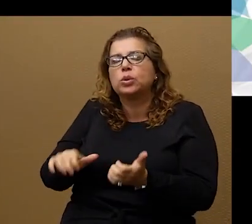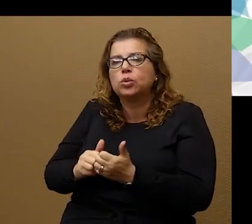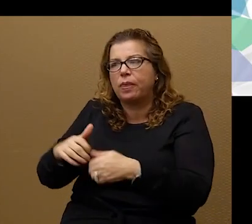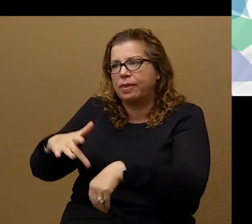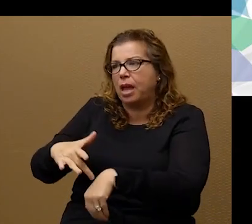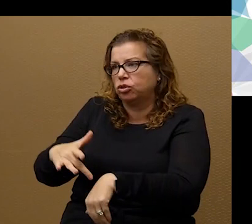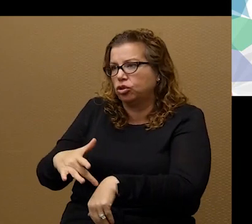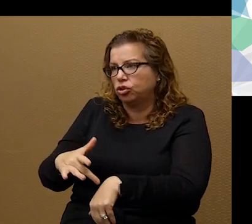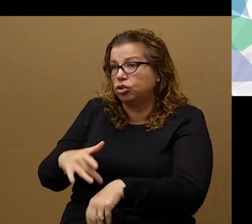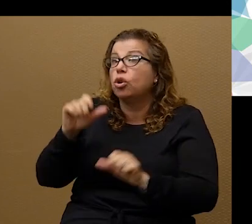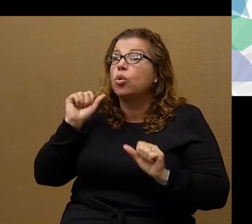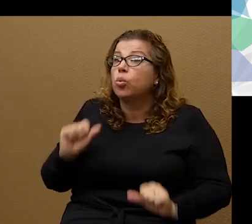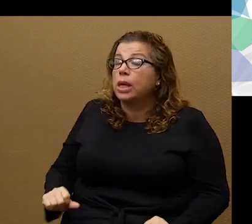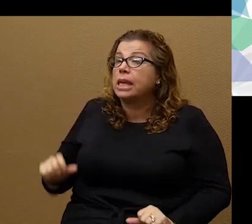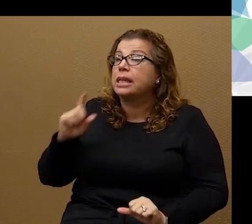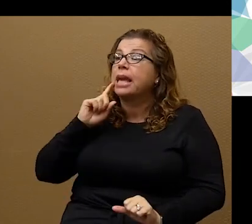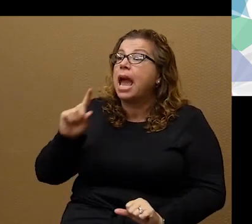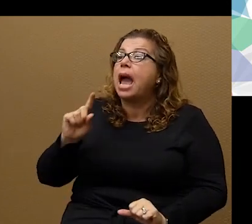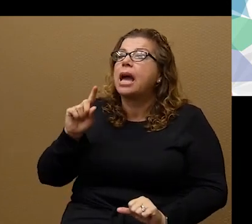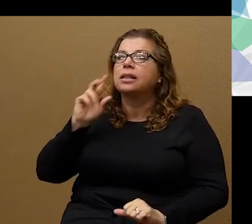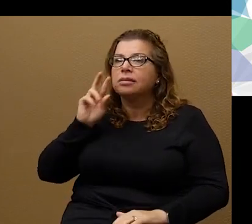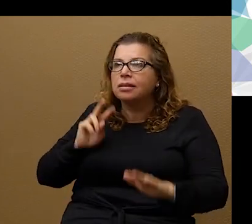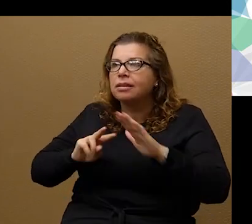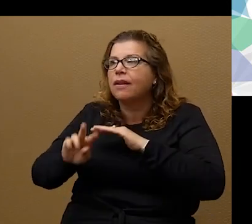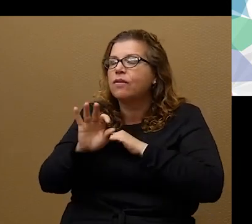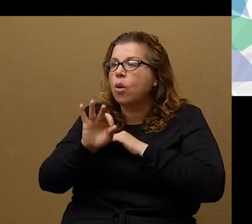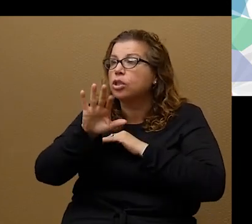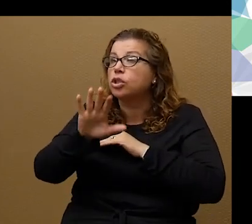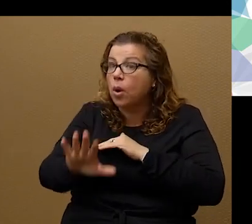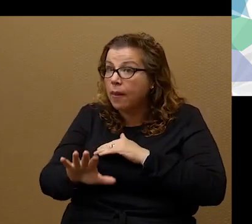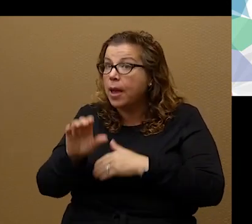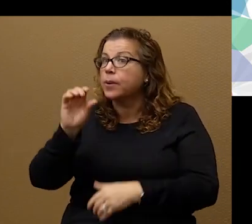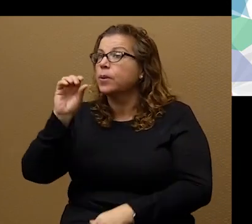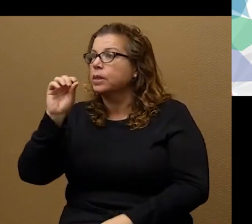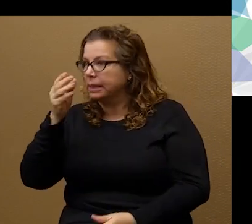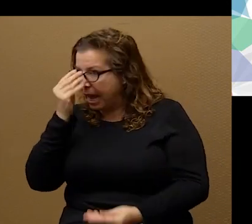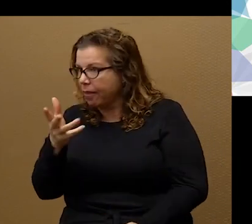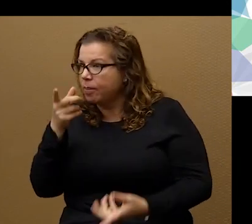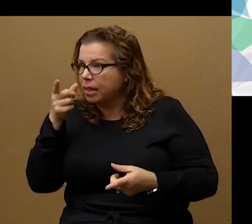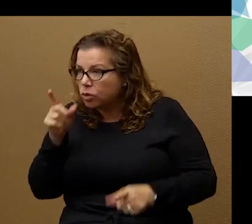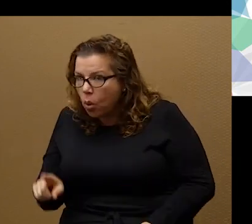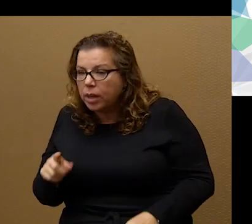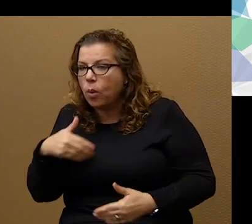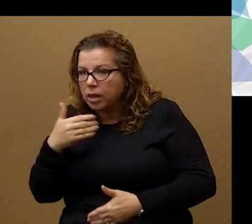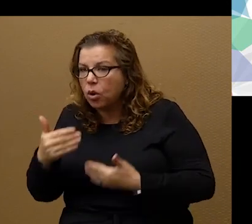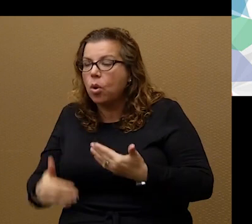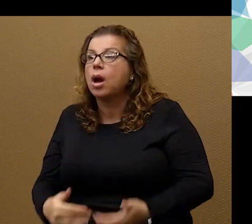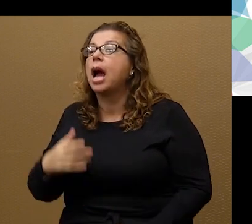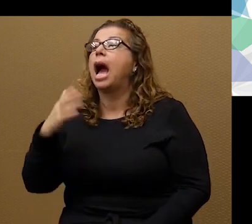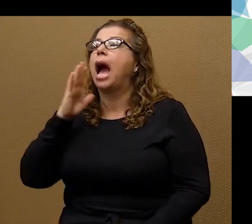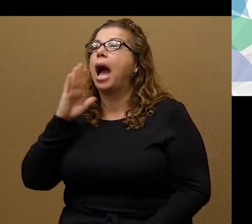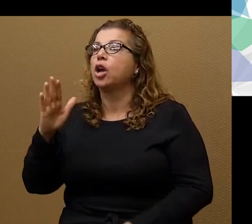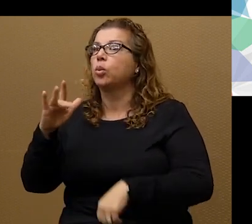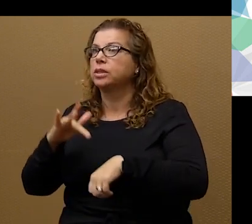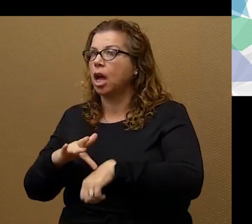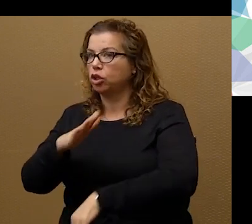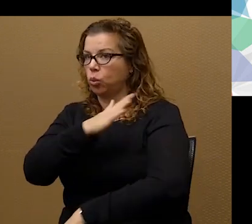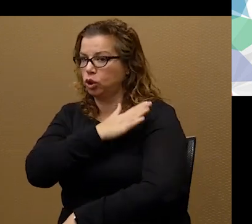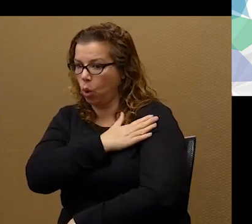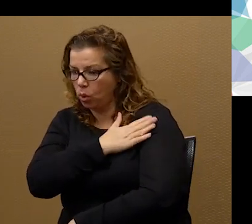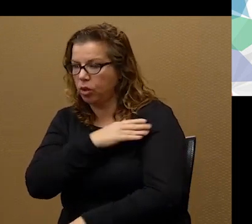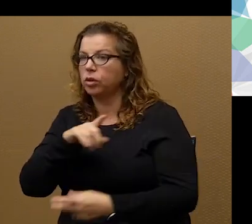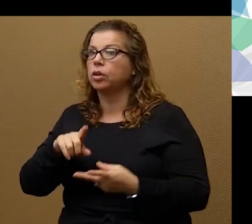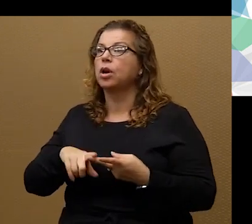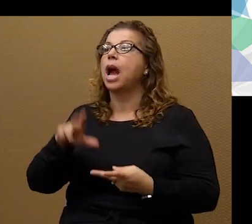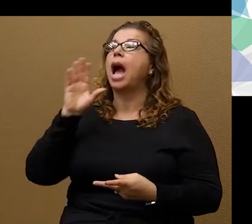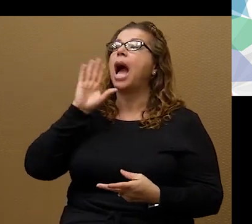forewarn them, you know, okay, I'm going to put my hand on your shoulder. I'm going to hold your hand as we walk down the hallway. If we just